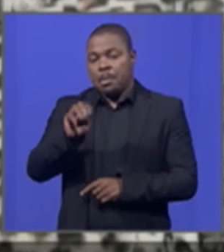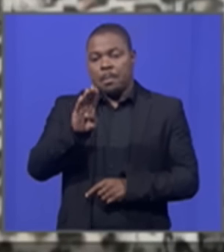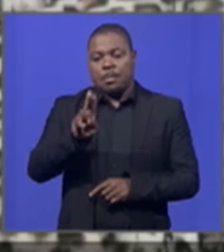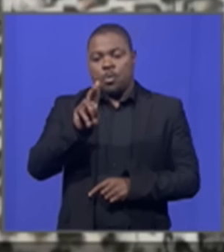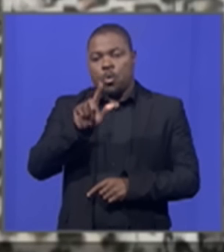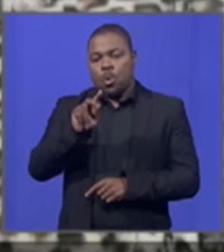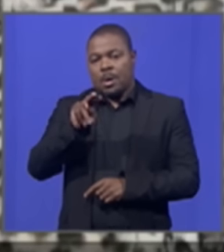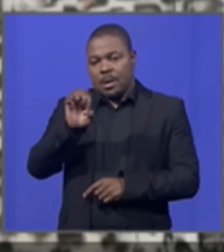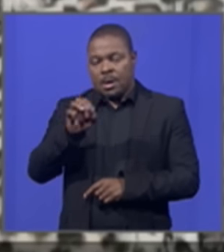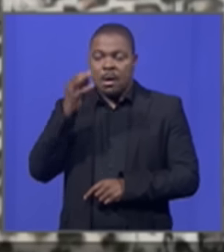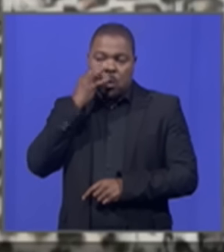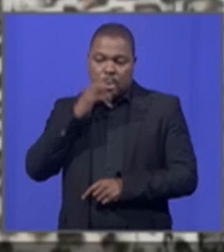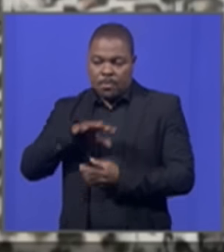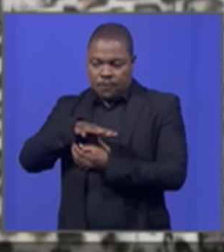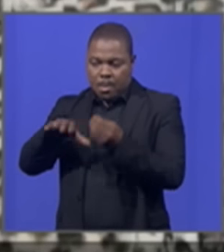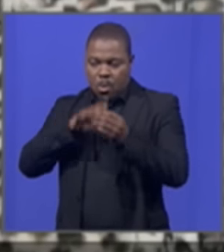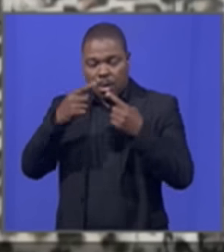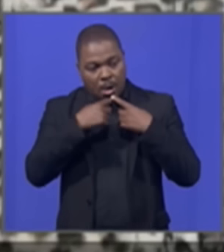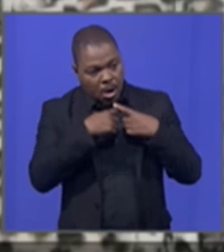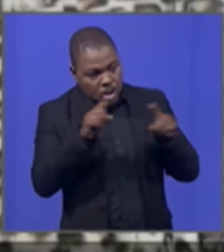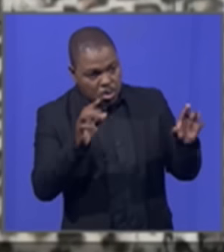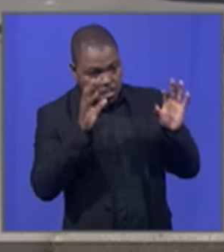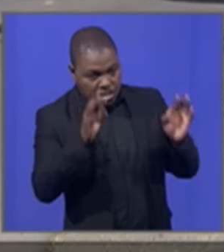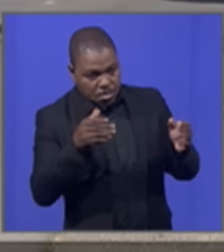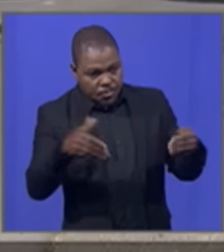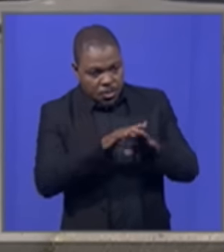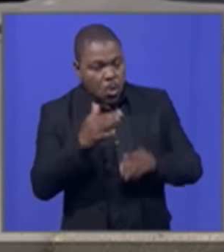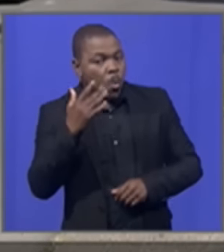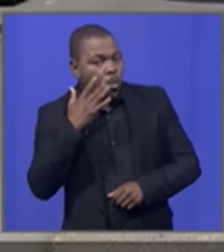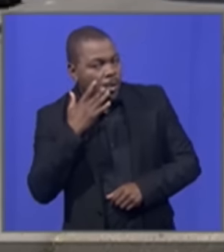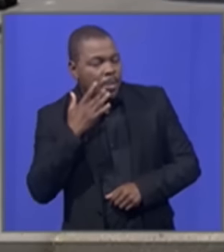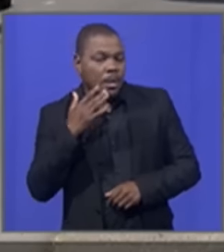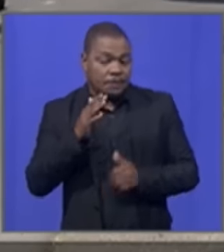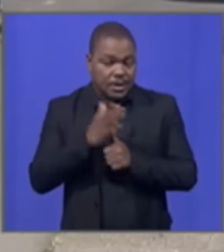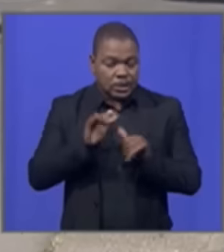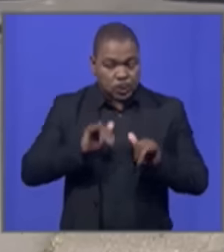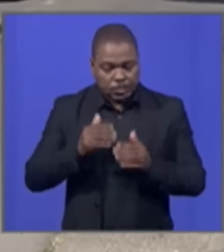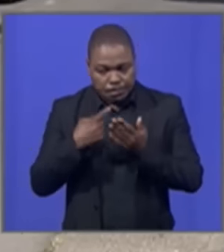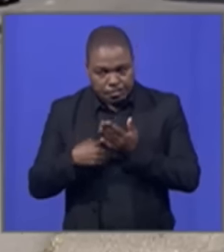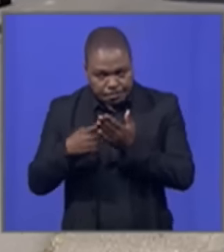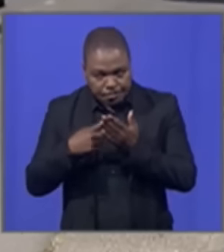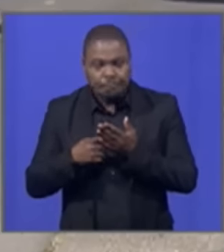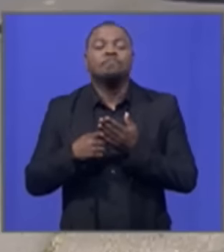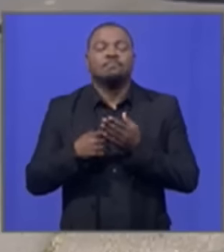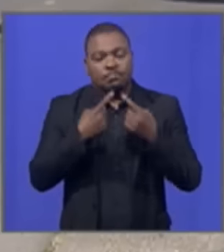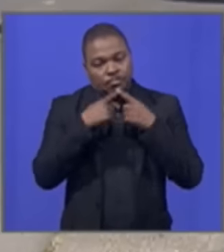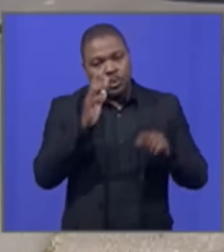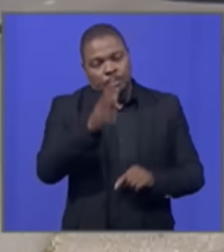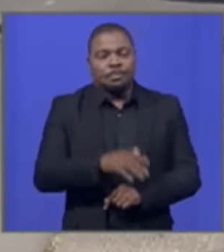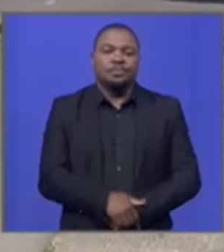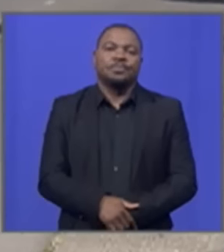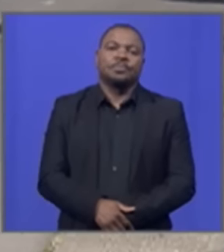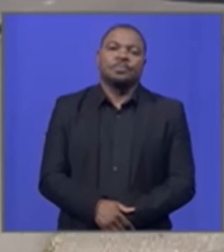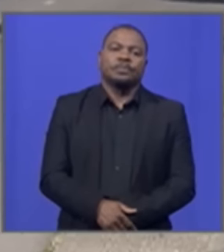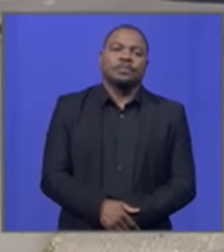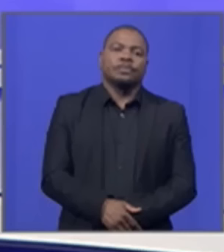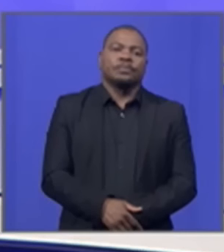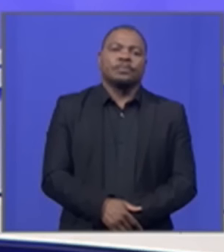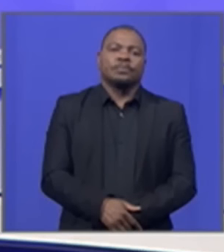le tla ntsha dintlha tsa tirelo ya phitlho fa di feletse. Kamogelo Siekwi, dikgang tsa SABC, Bloemfontein.